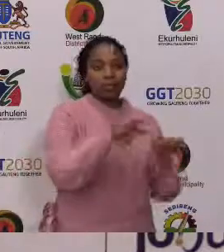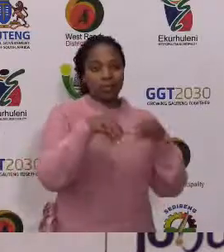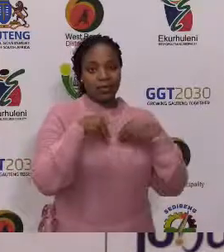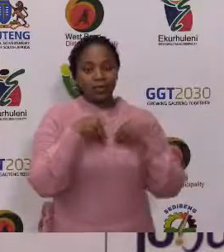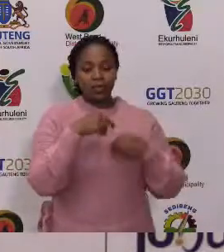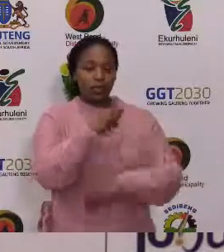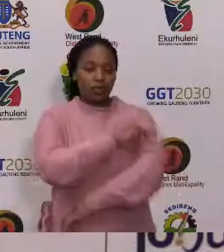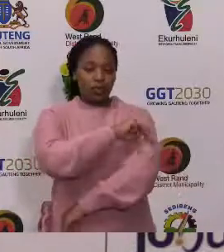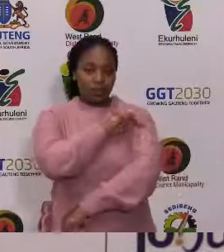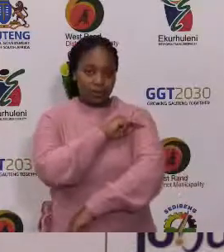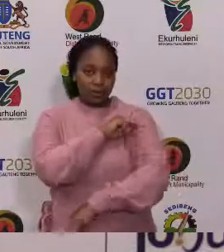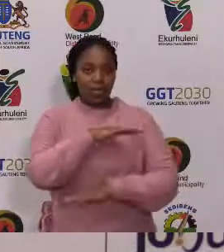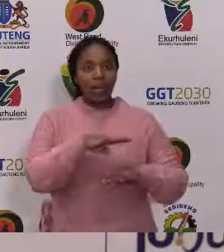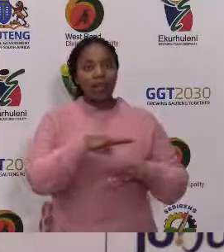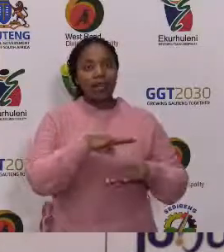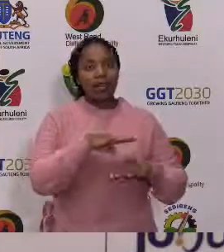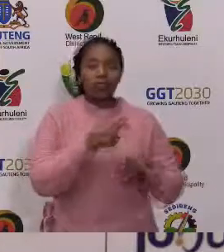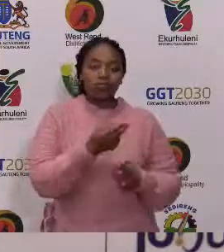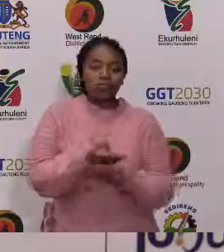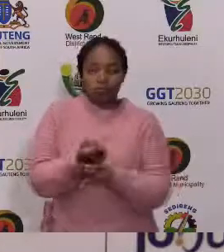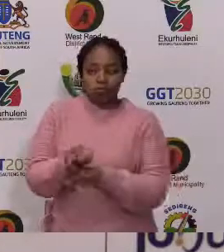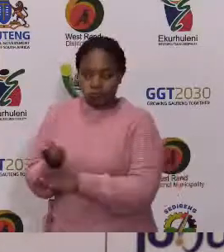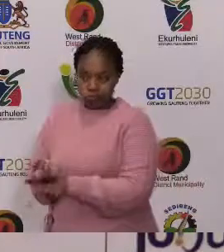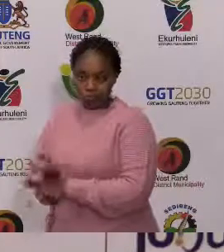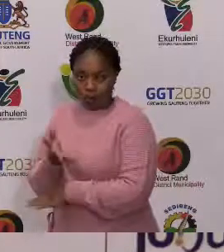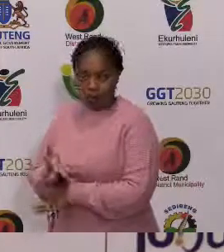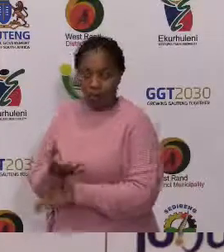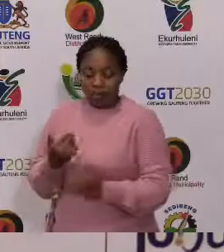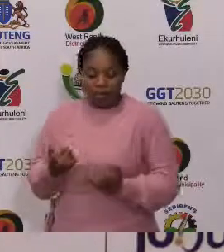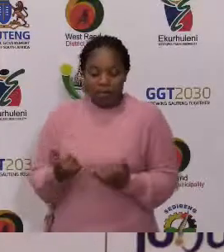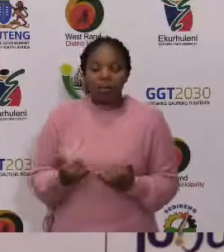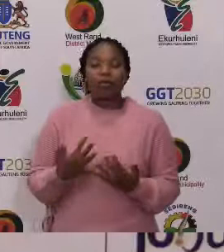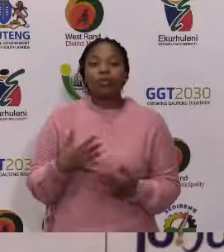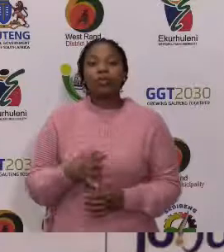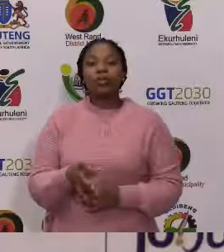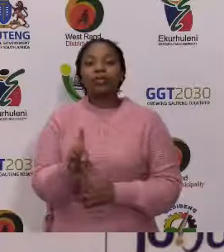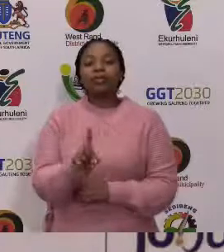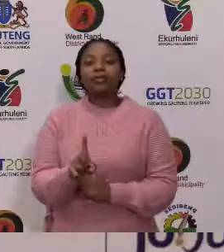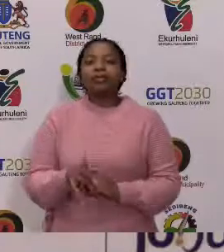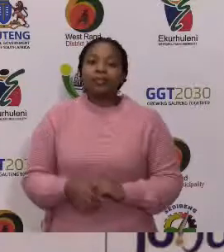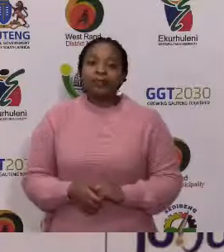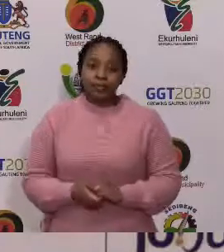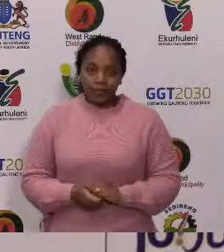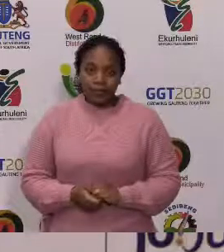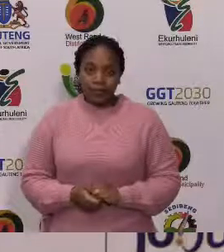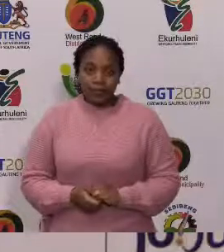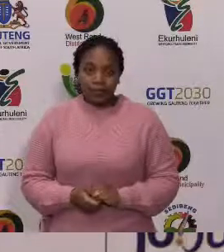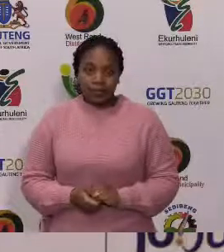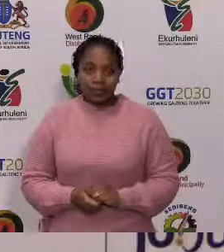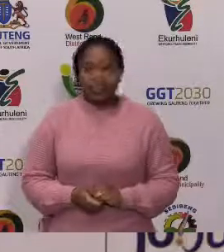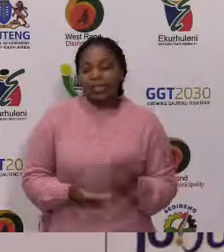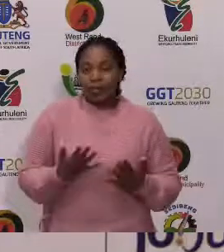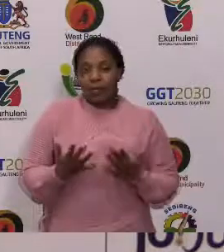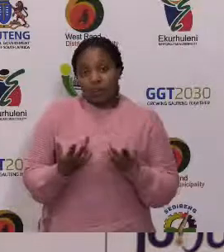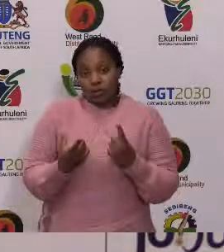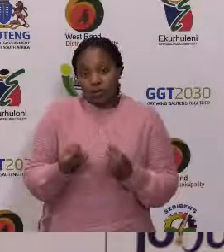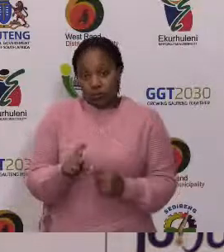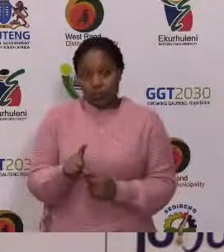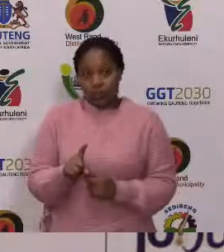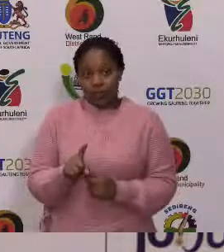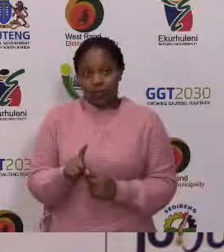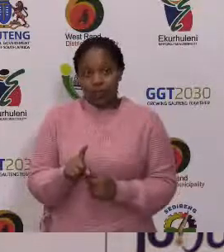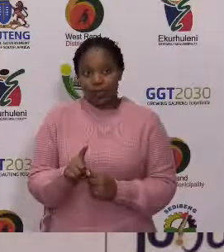point, I would like, therefore, to Maybe let's do a